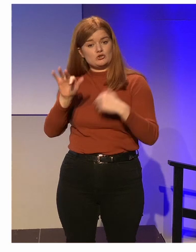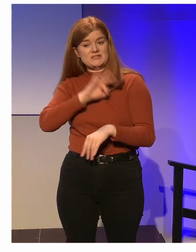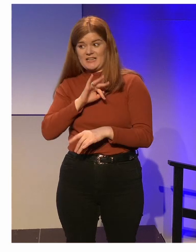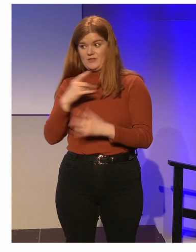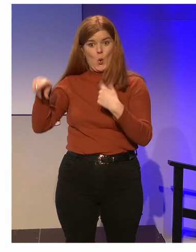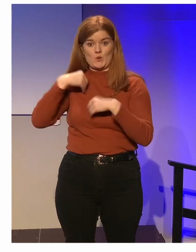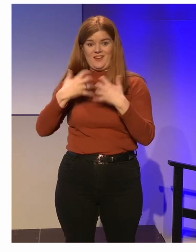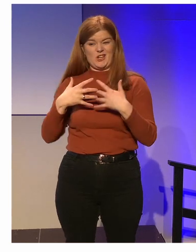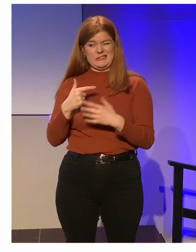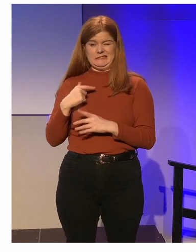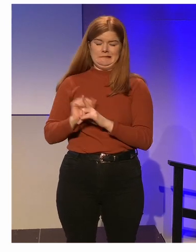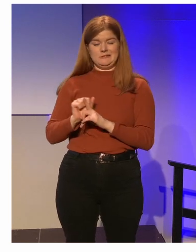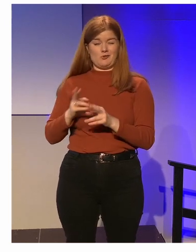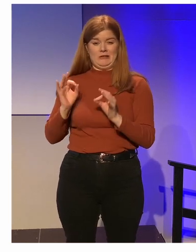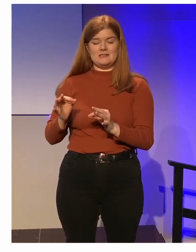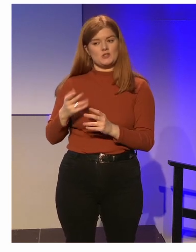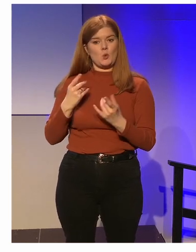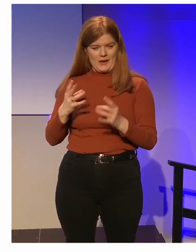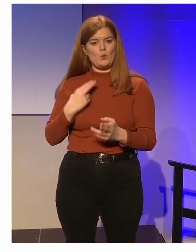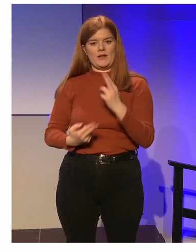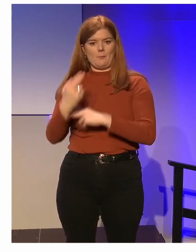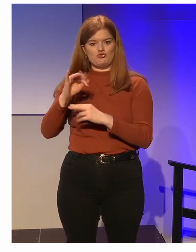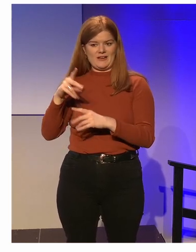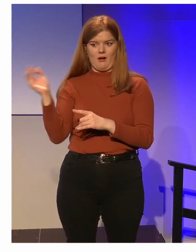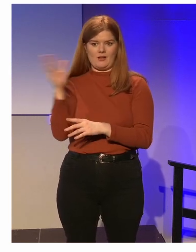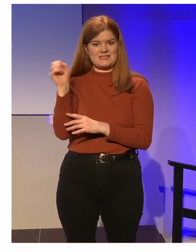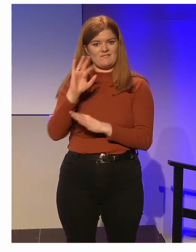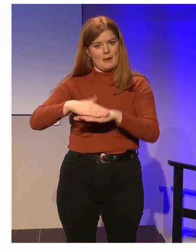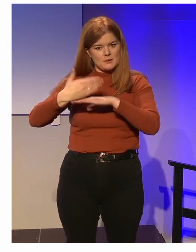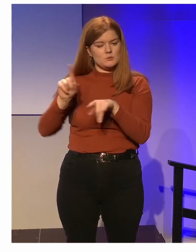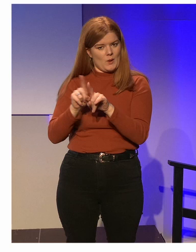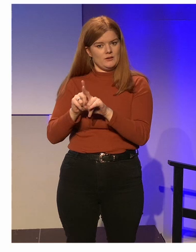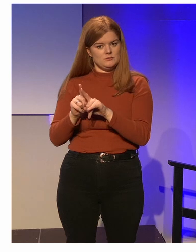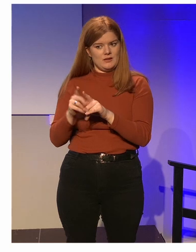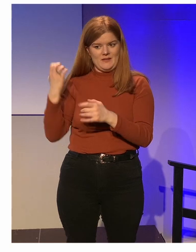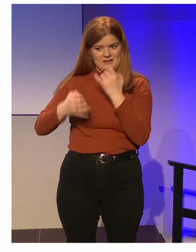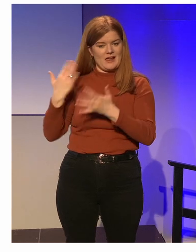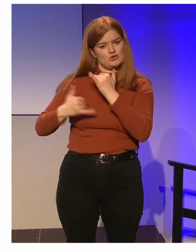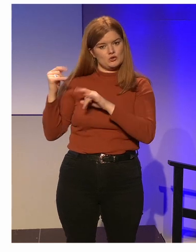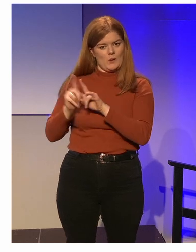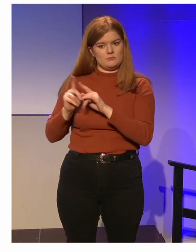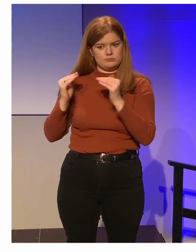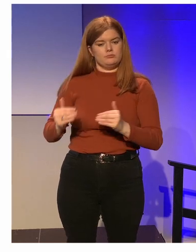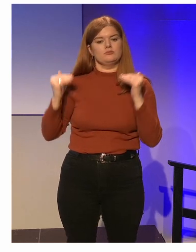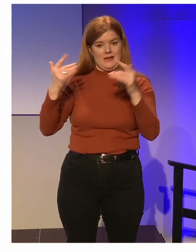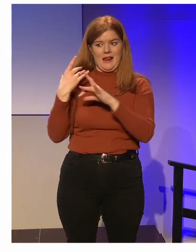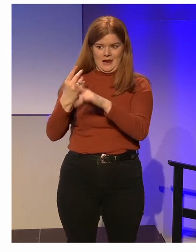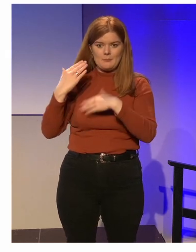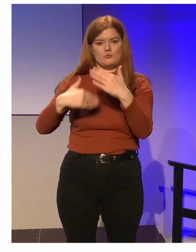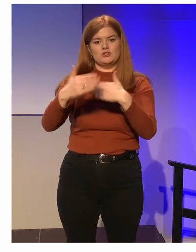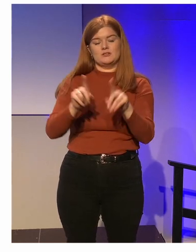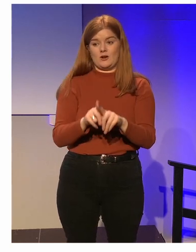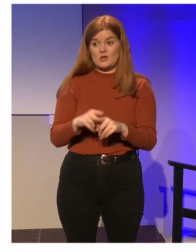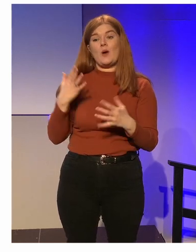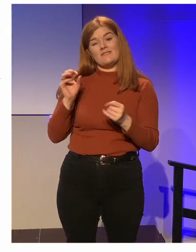their technology wasn't great, so we upgraded all of the staff laptops as well at the end of last year to help along the process.